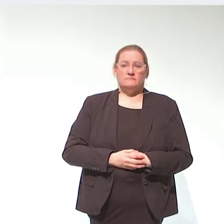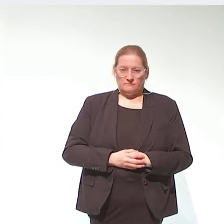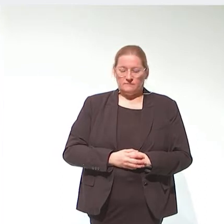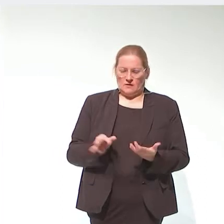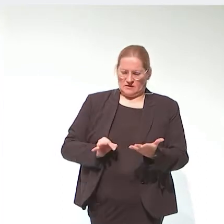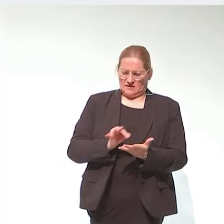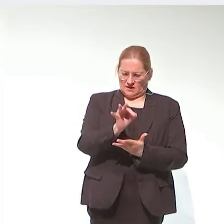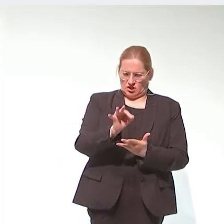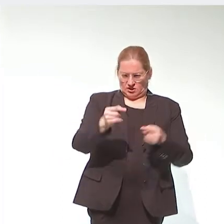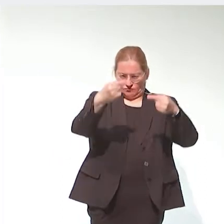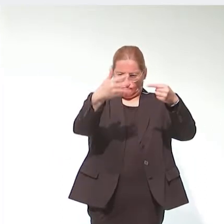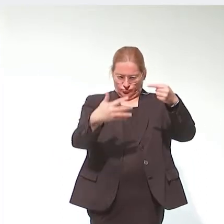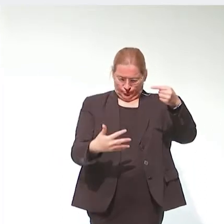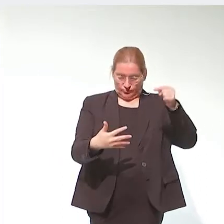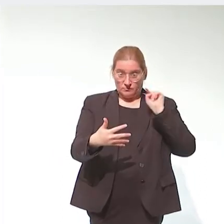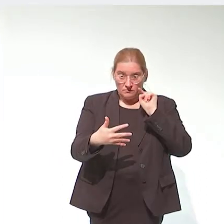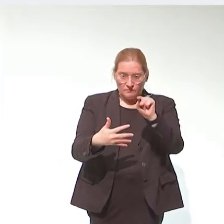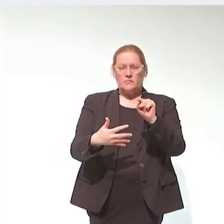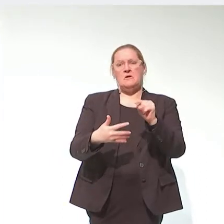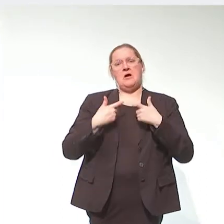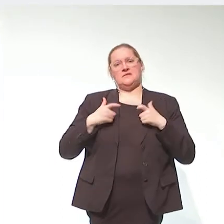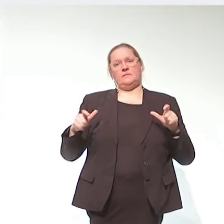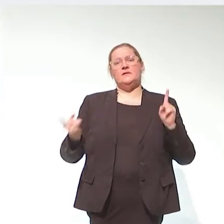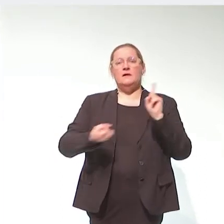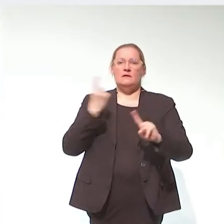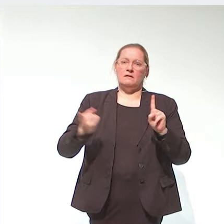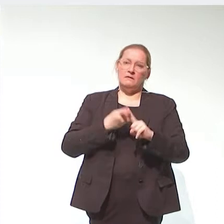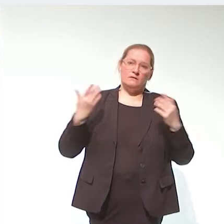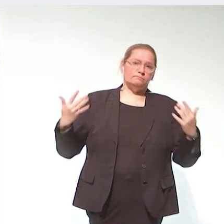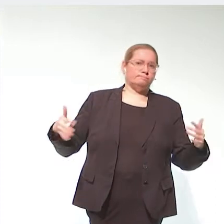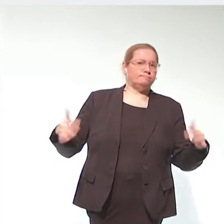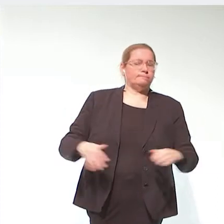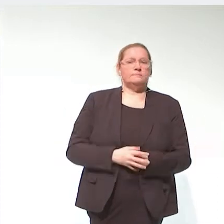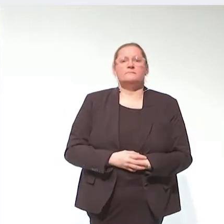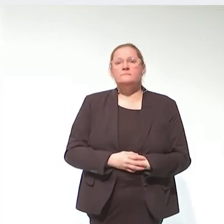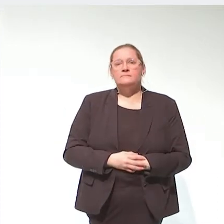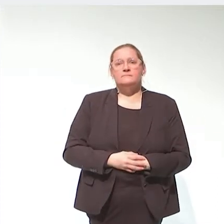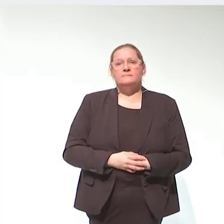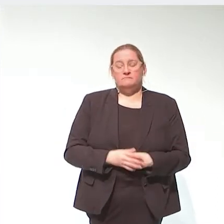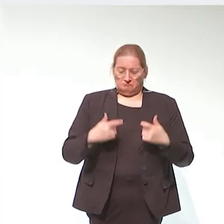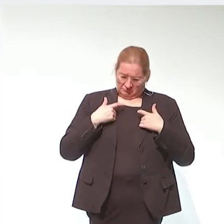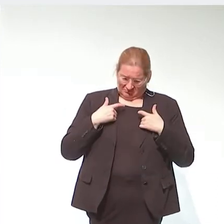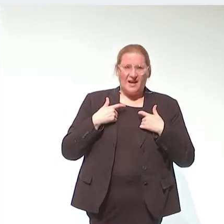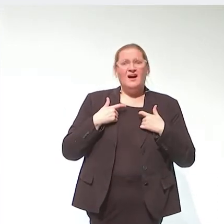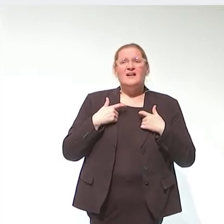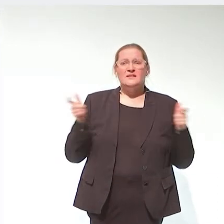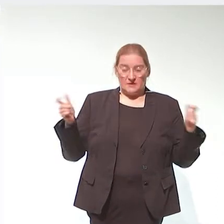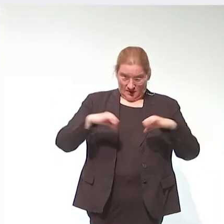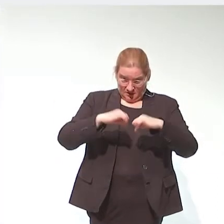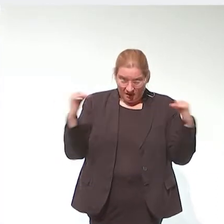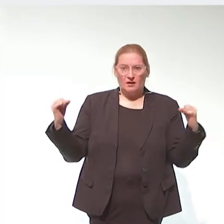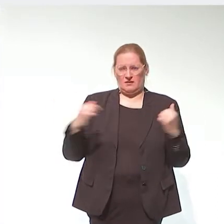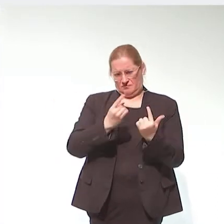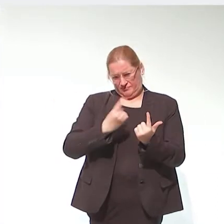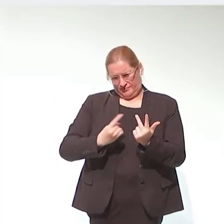Within the accessibility, there are several elements, and I would like to to inform you a bit more about the implementation of the Accessibility